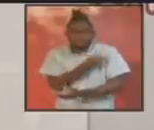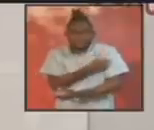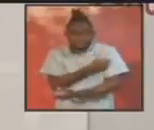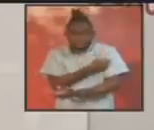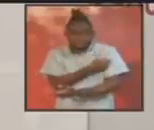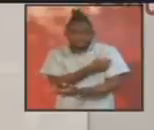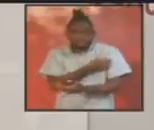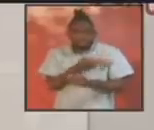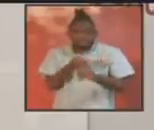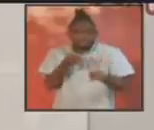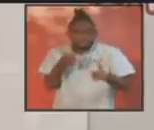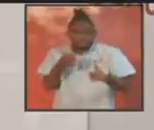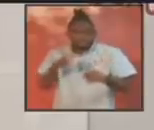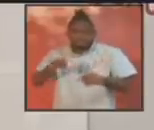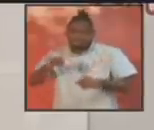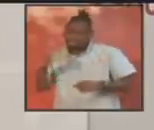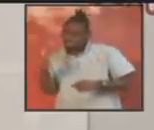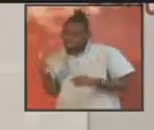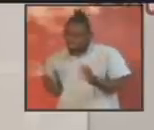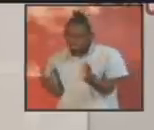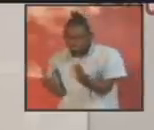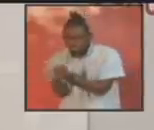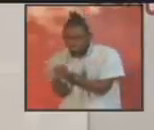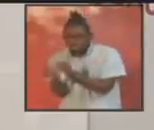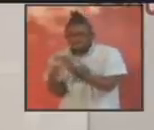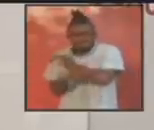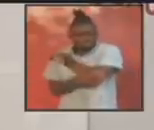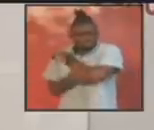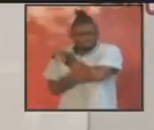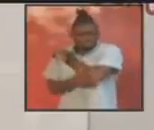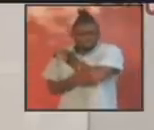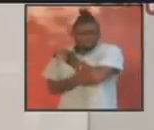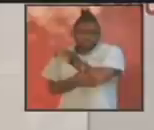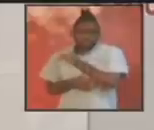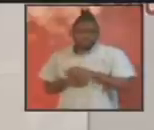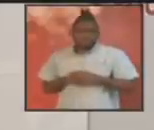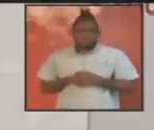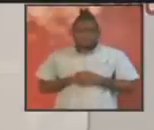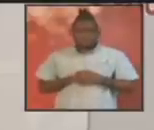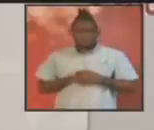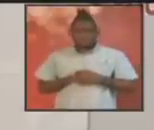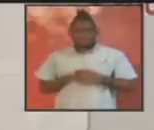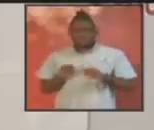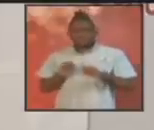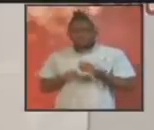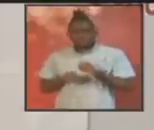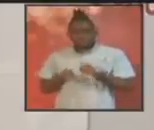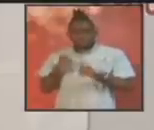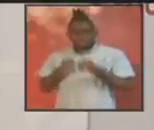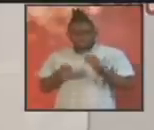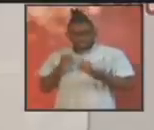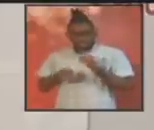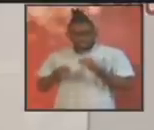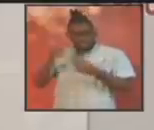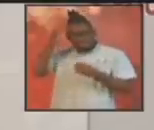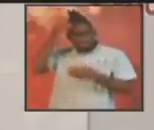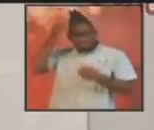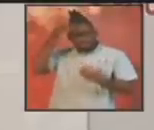world toward approved vaccine. In fact, the latest update from UNESCO indicates